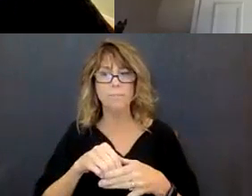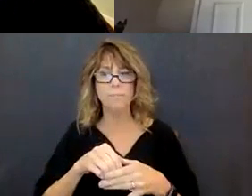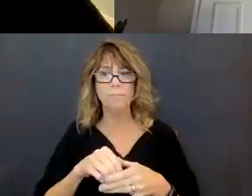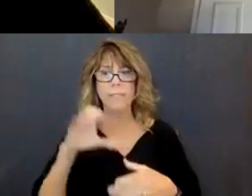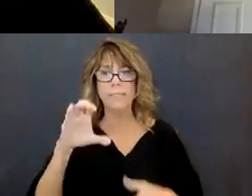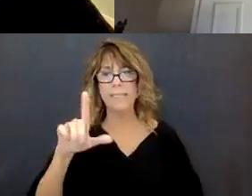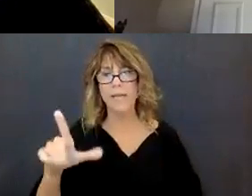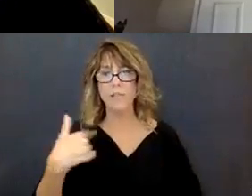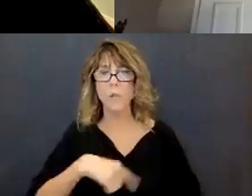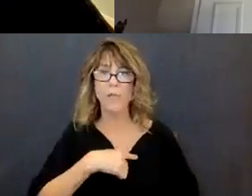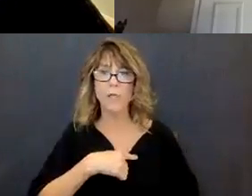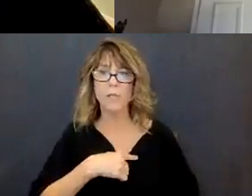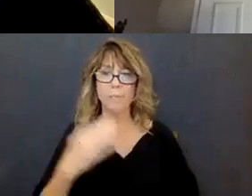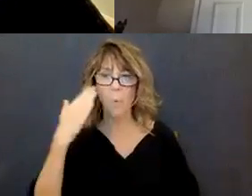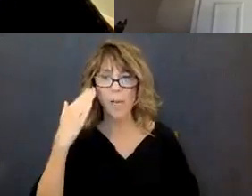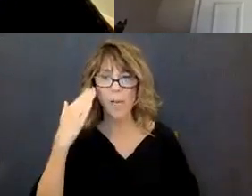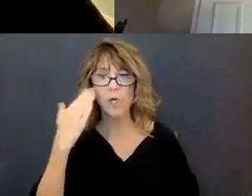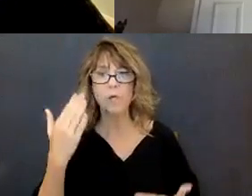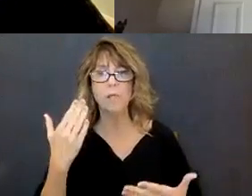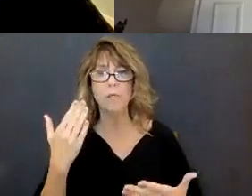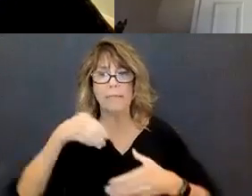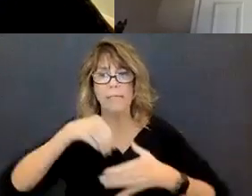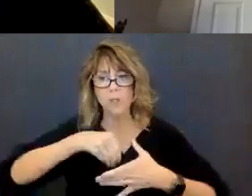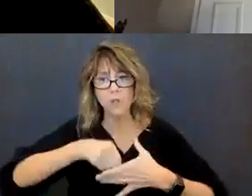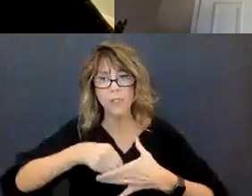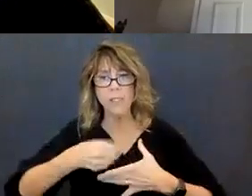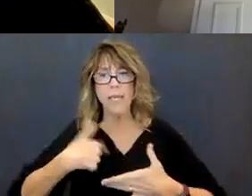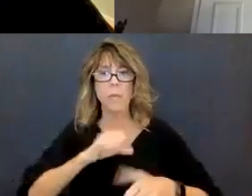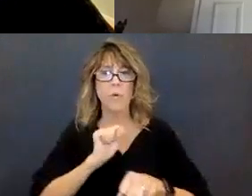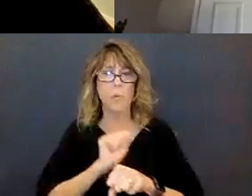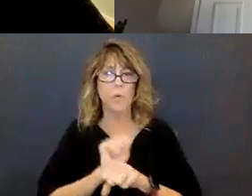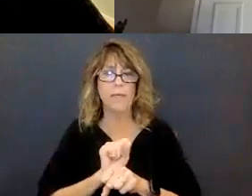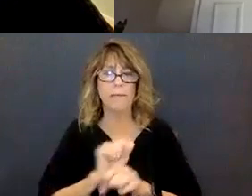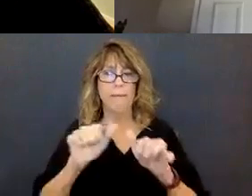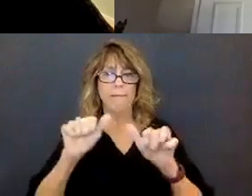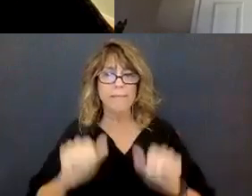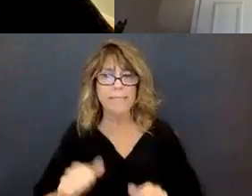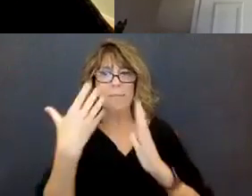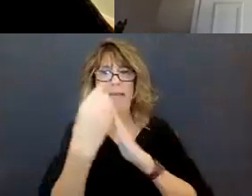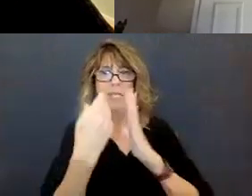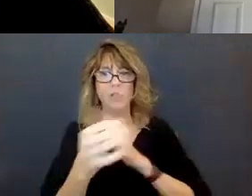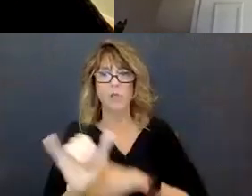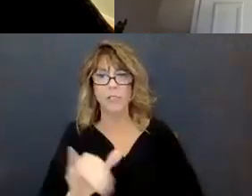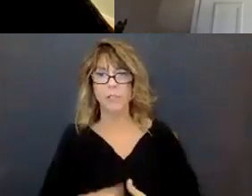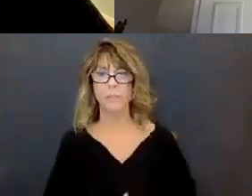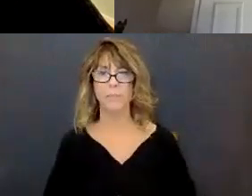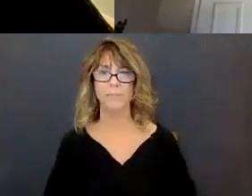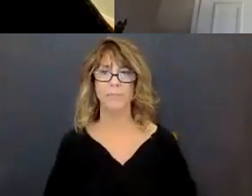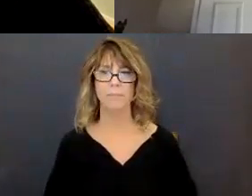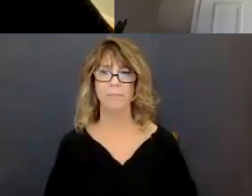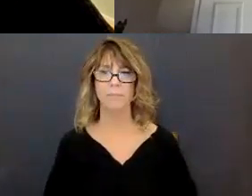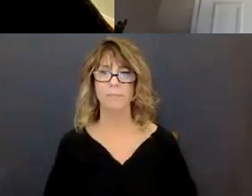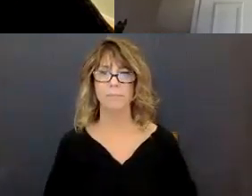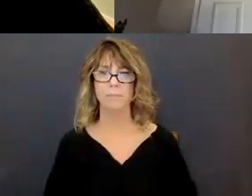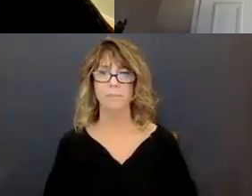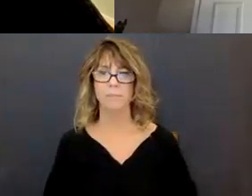cognizant about it and internally, and then working the system externally. And I would venture to say that Asim